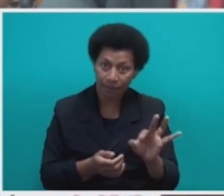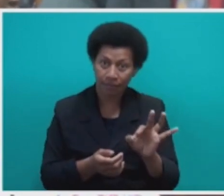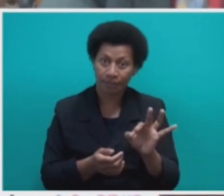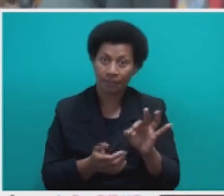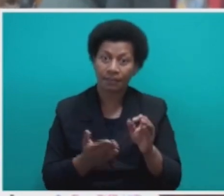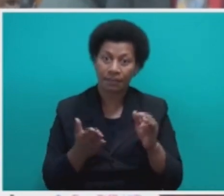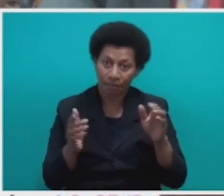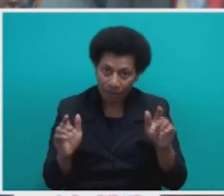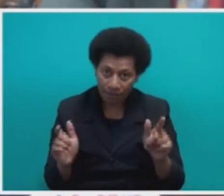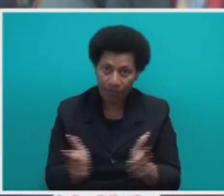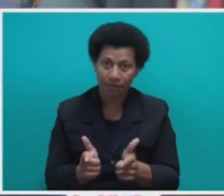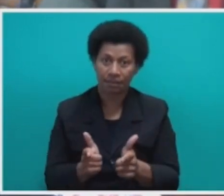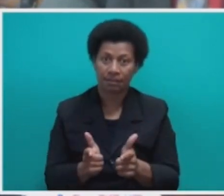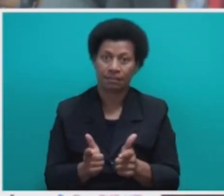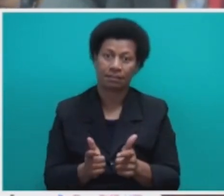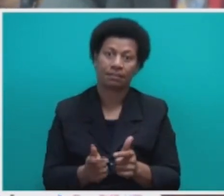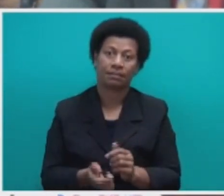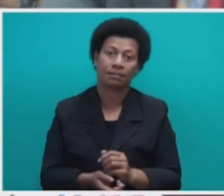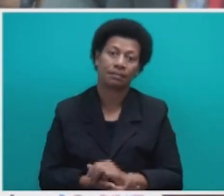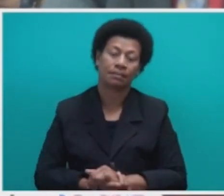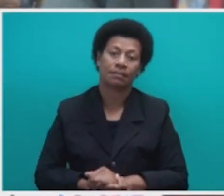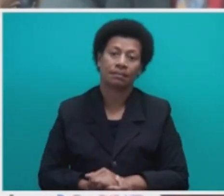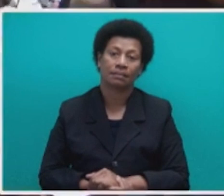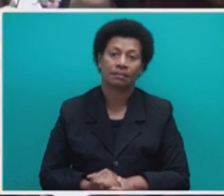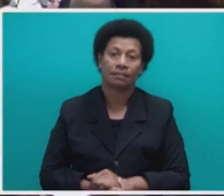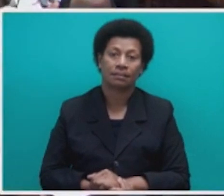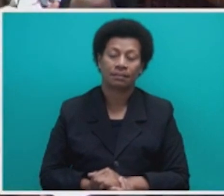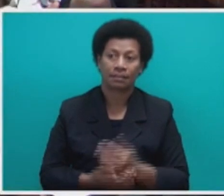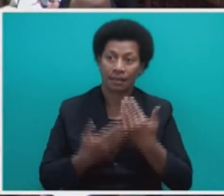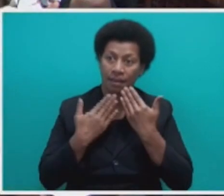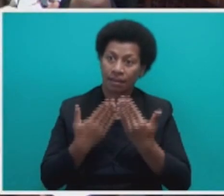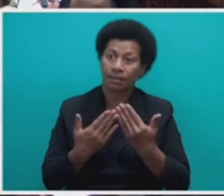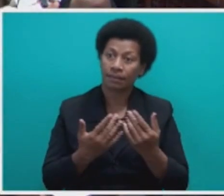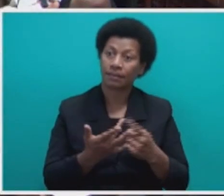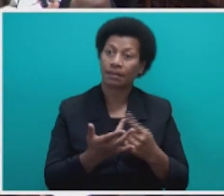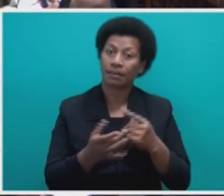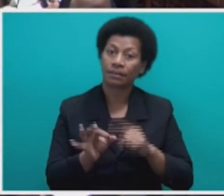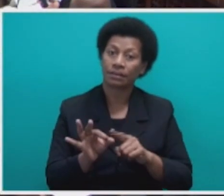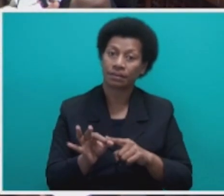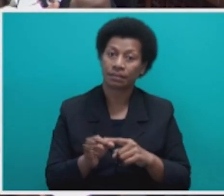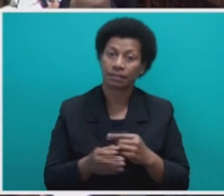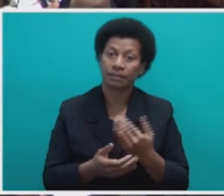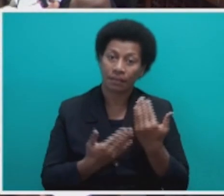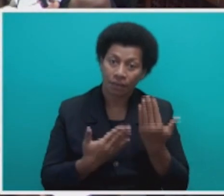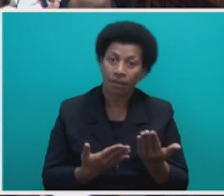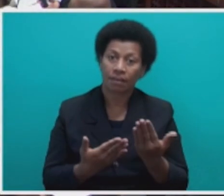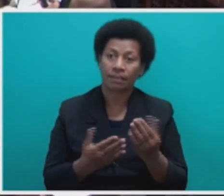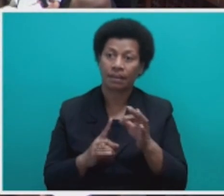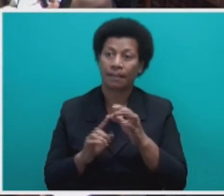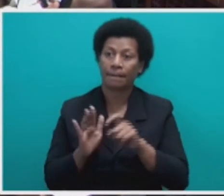have gone down. Thank you, Mr. Speaker. Thank you. One more. Yes, Honorable Pramila. Thank you,